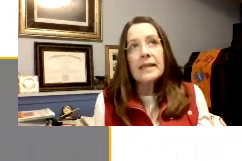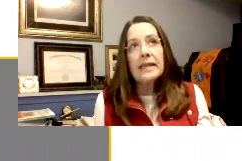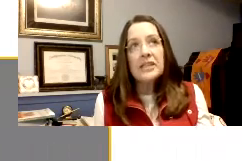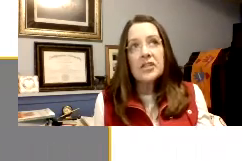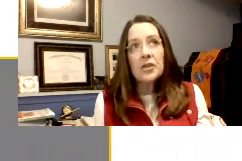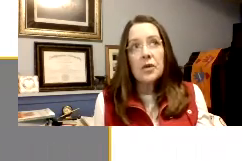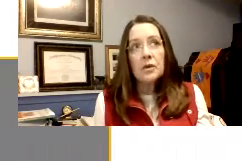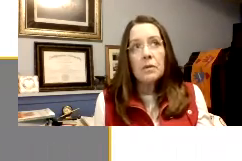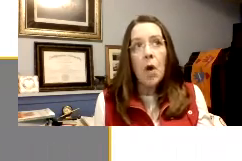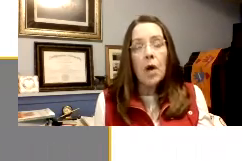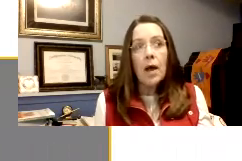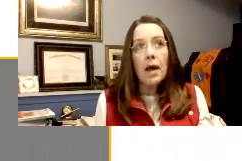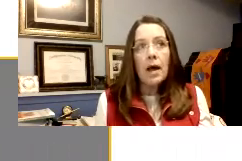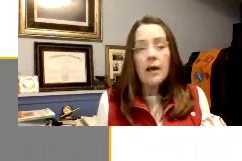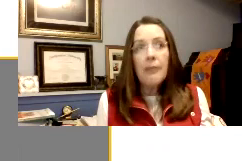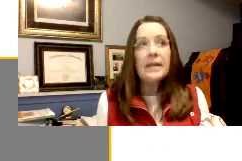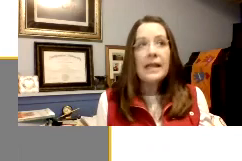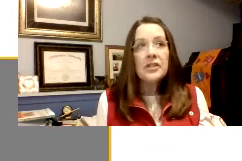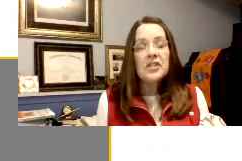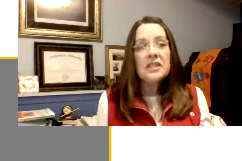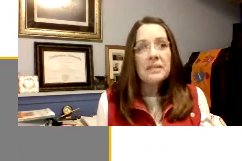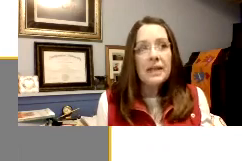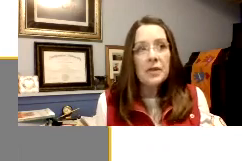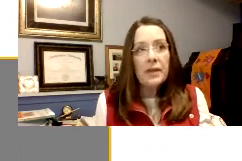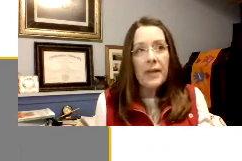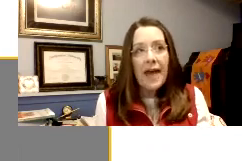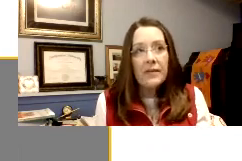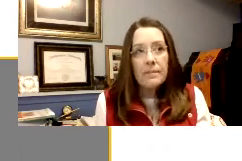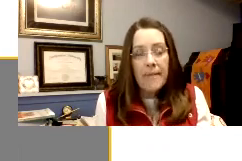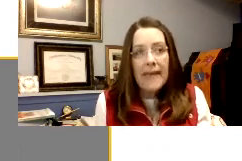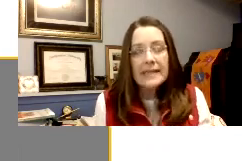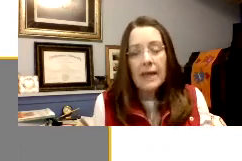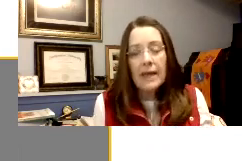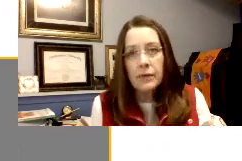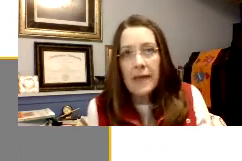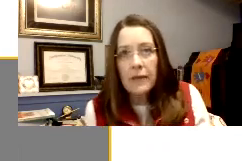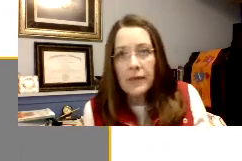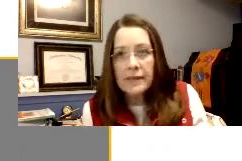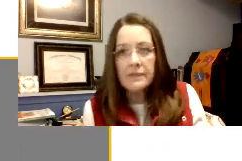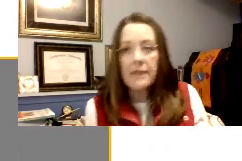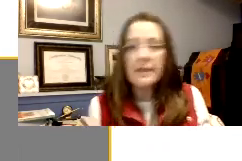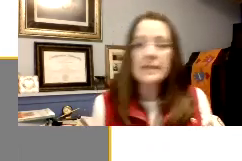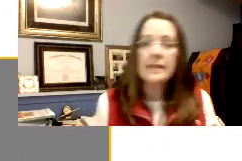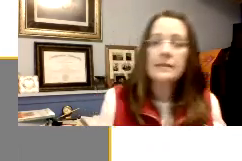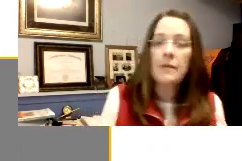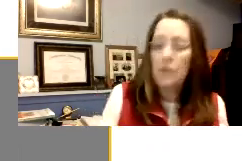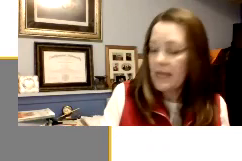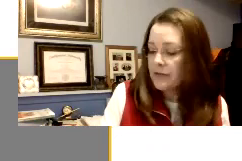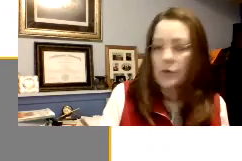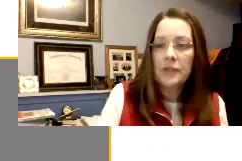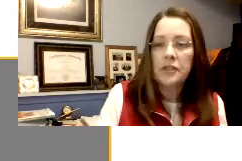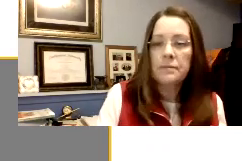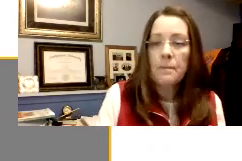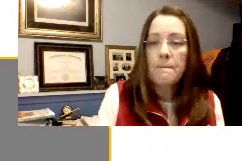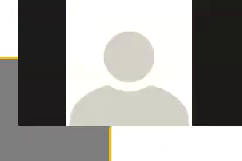provide additional accommodations just to make sure that we haven't maxed out those pathways, if that makes Right. sense. I hope I Right. answered